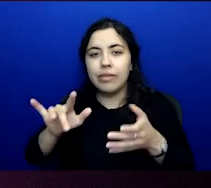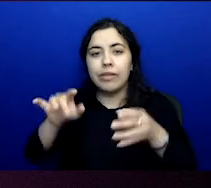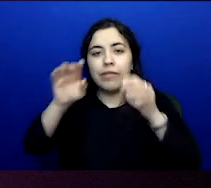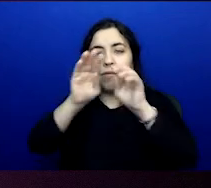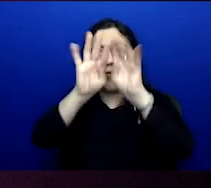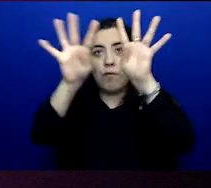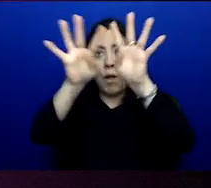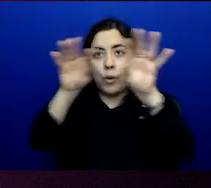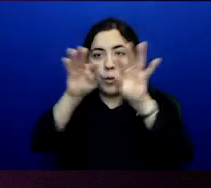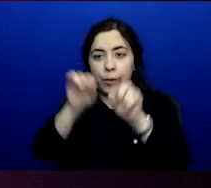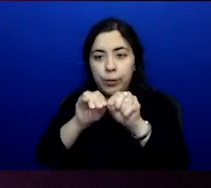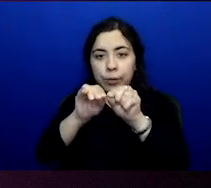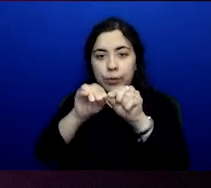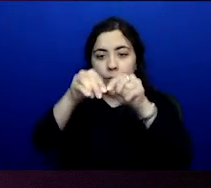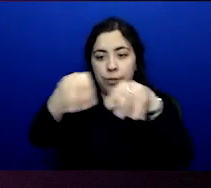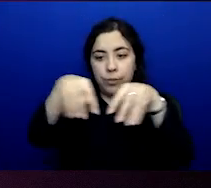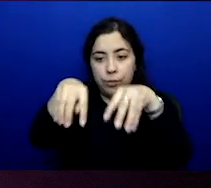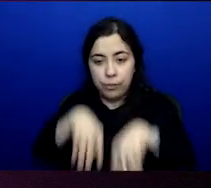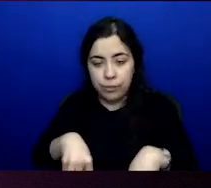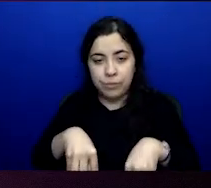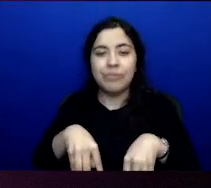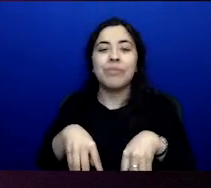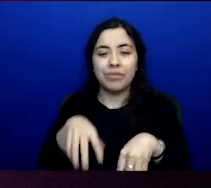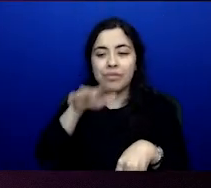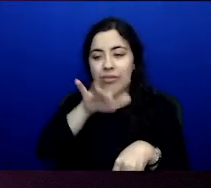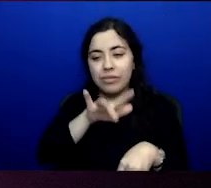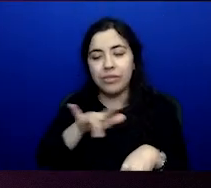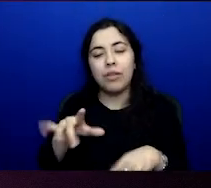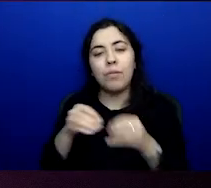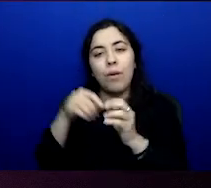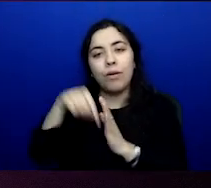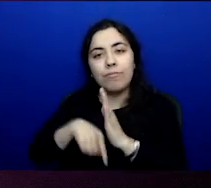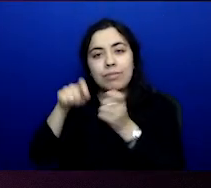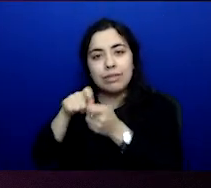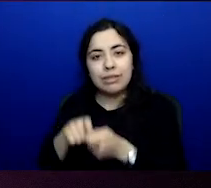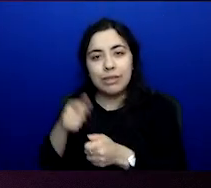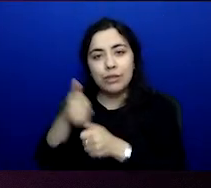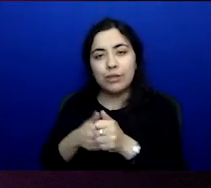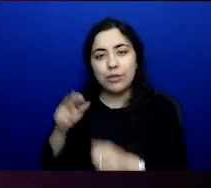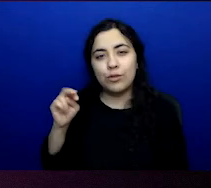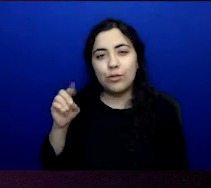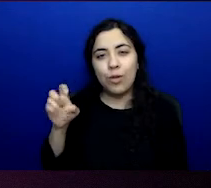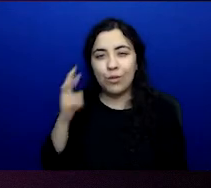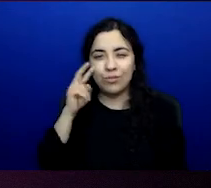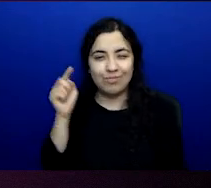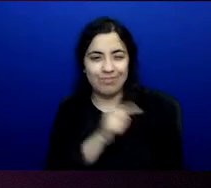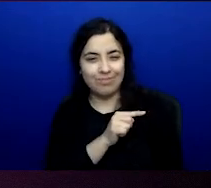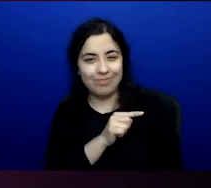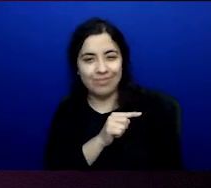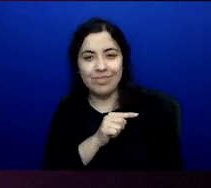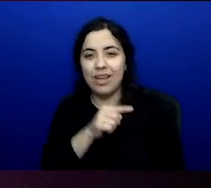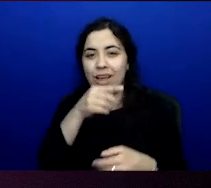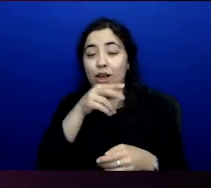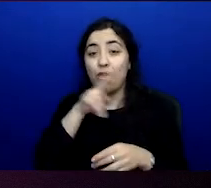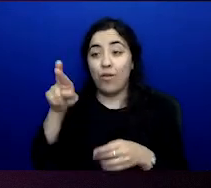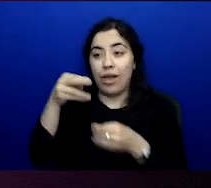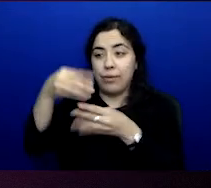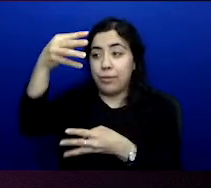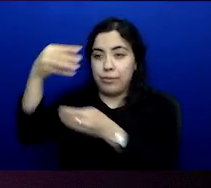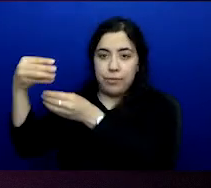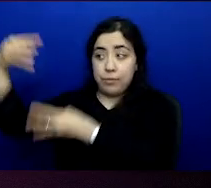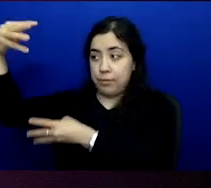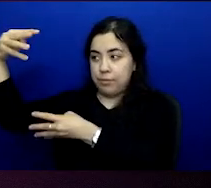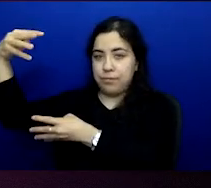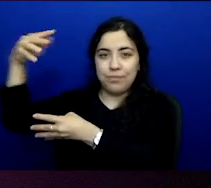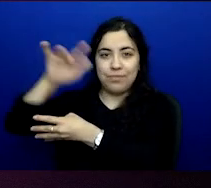has built on Kedro, where they can also access some further details of each node, as you can see on the right, that they've developed within the Kedro